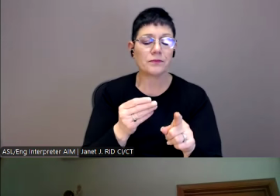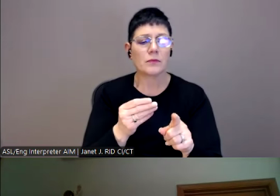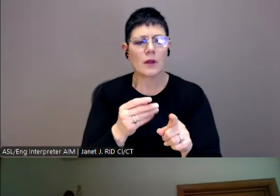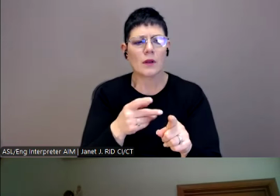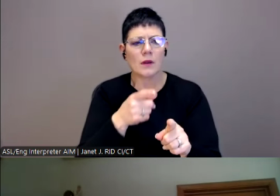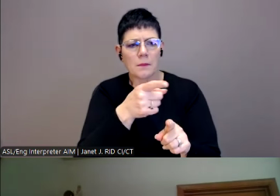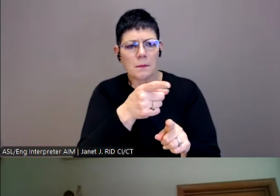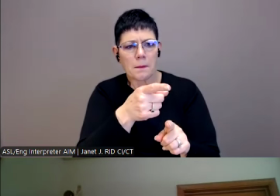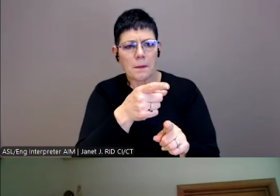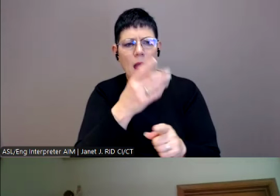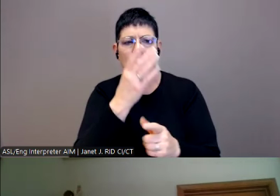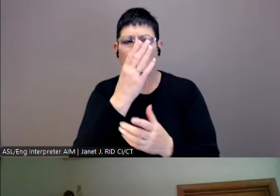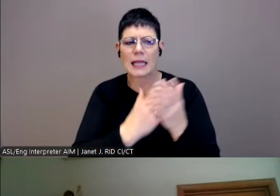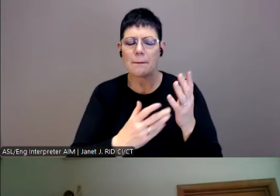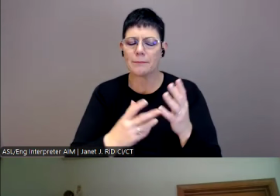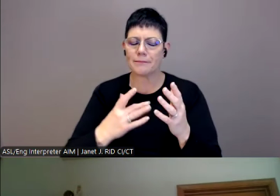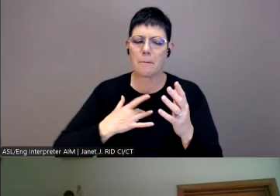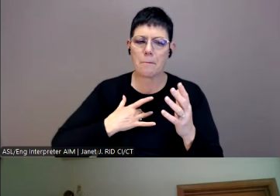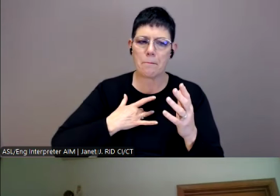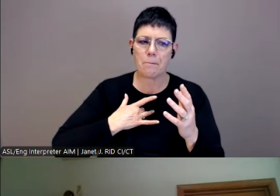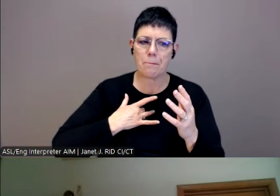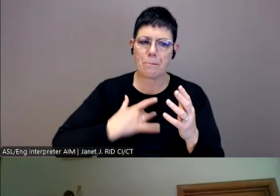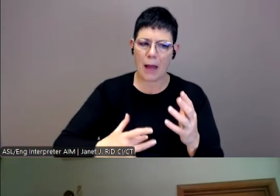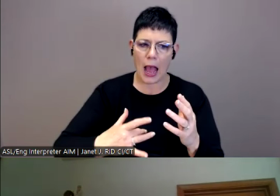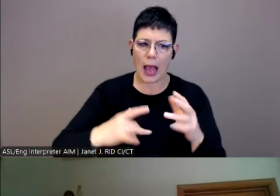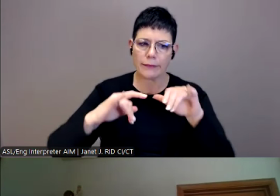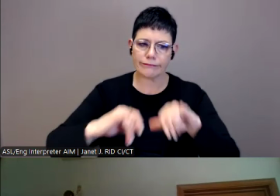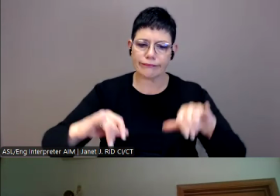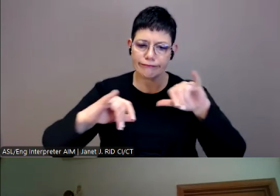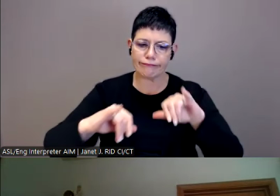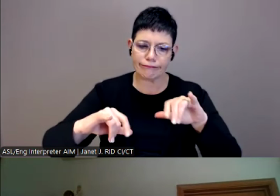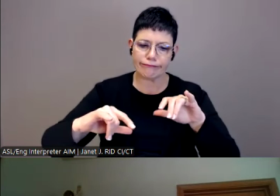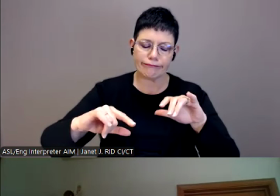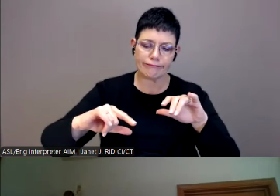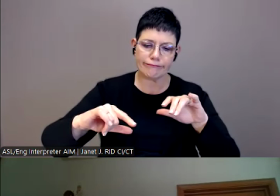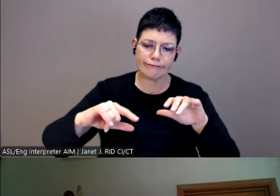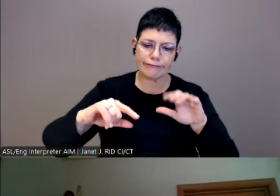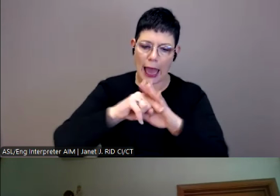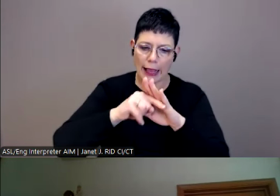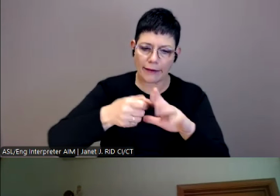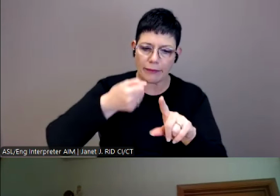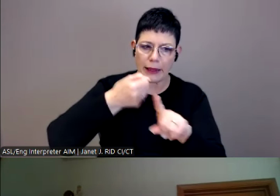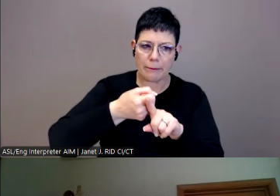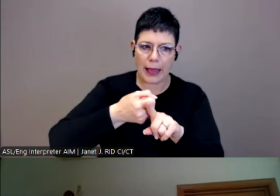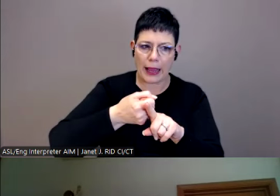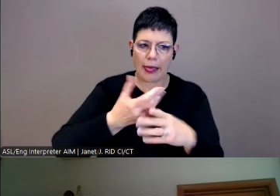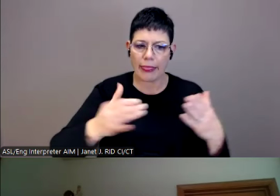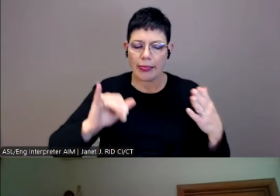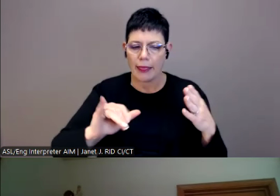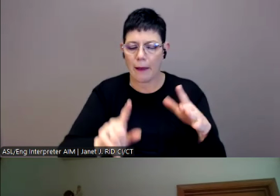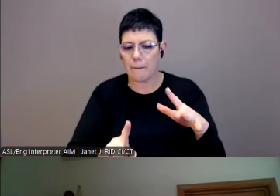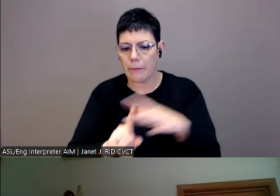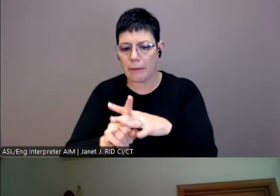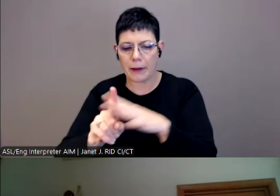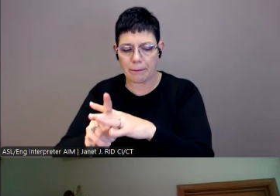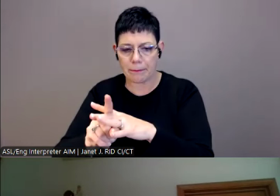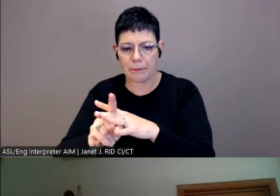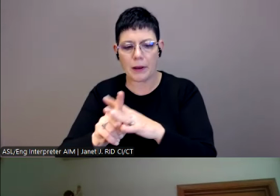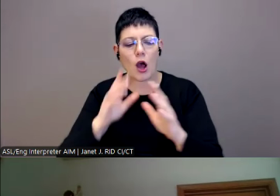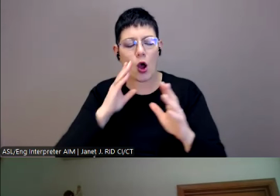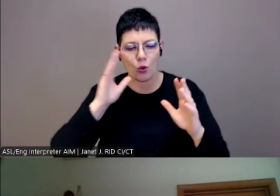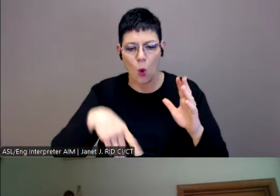some common pitfalls that impact public engagement? I think we all know this stuff is so important, and now we know we should do it early and ongoing.